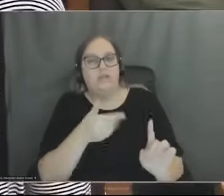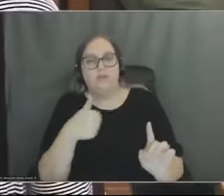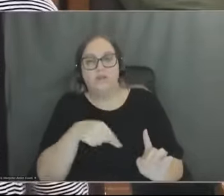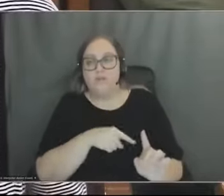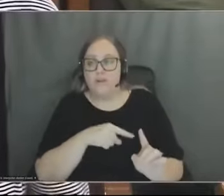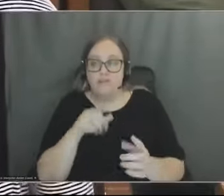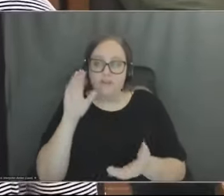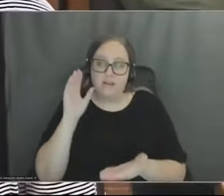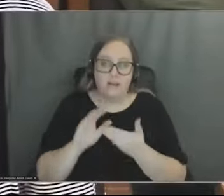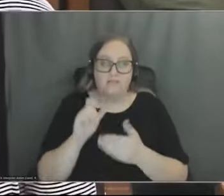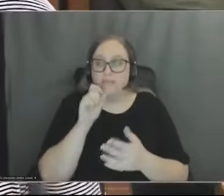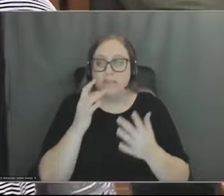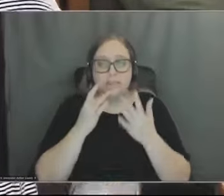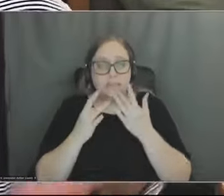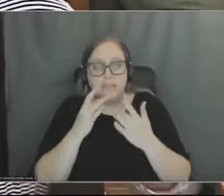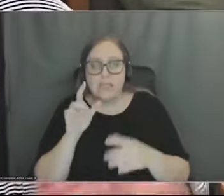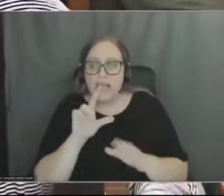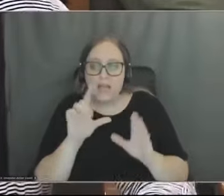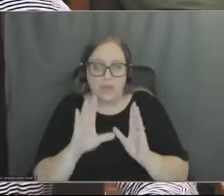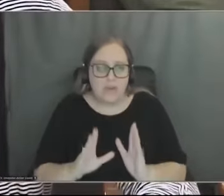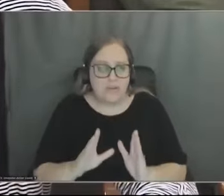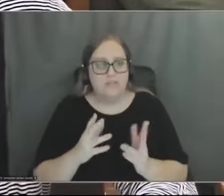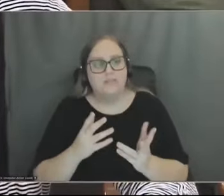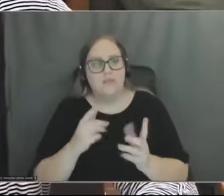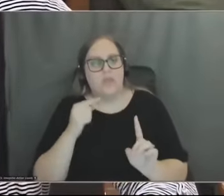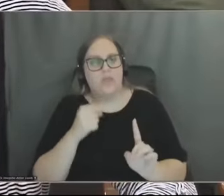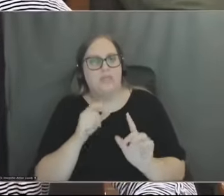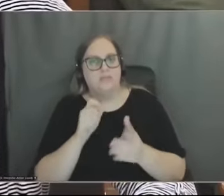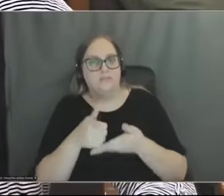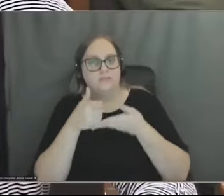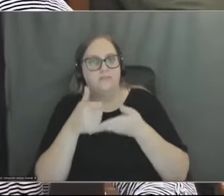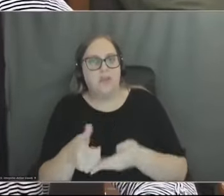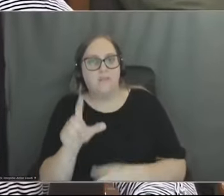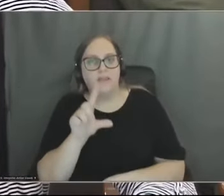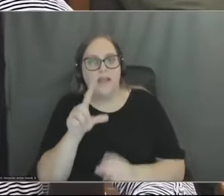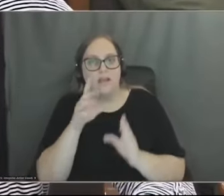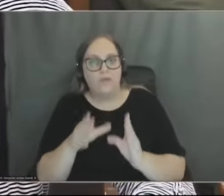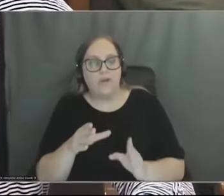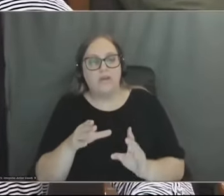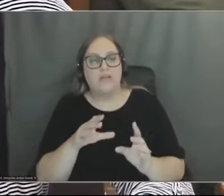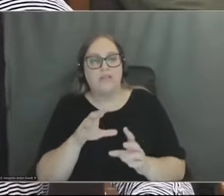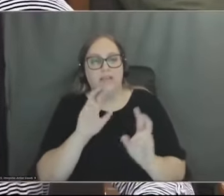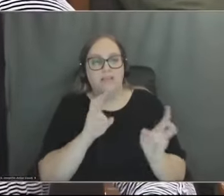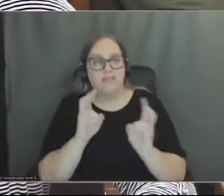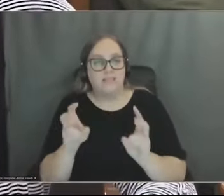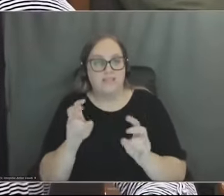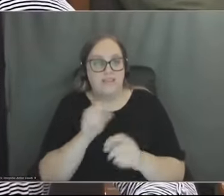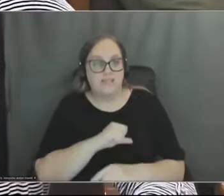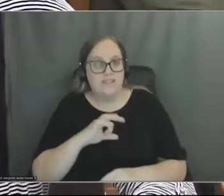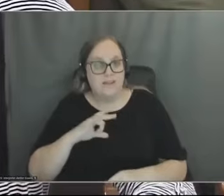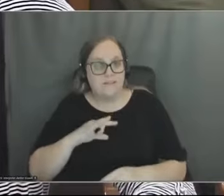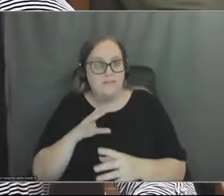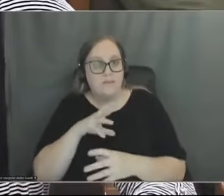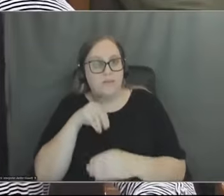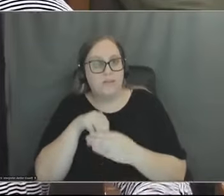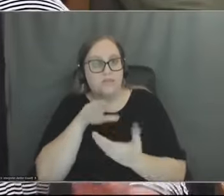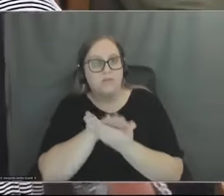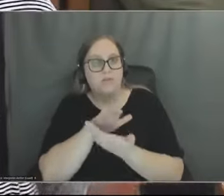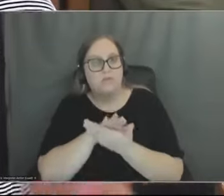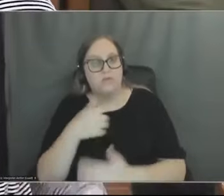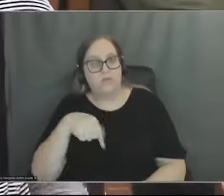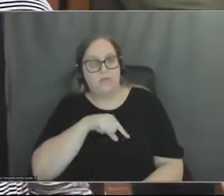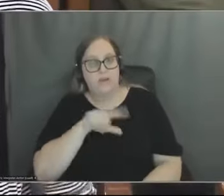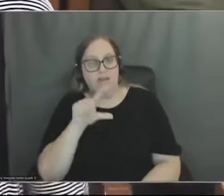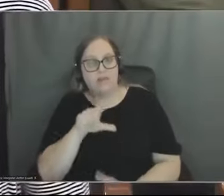many schools and districts across the state. This can help the librarians and classified staff in schools. As librarians, we know that no